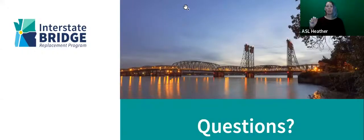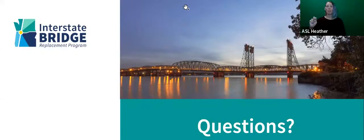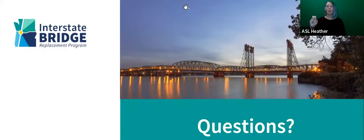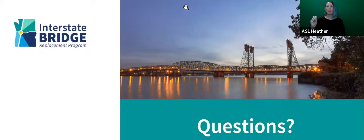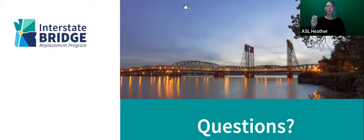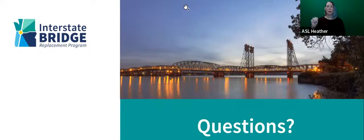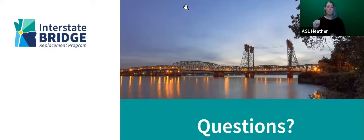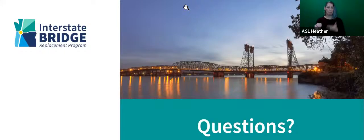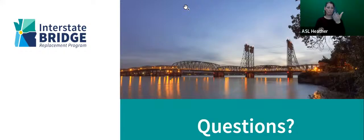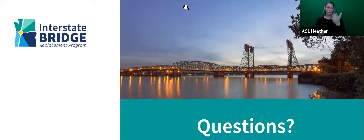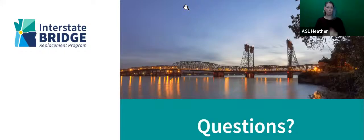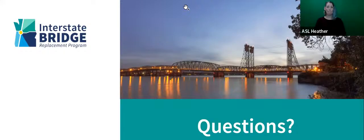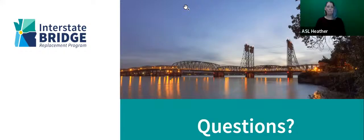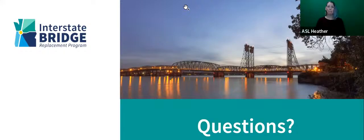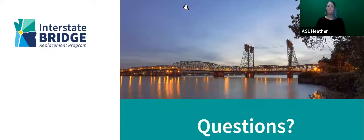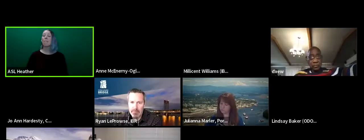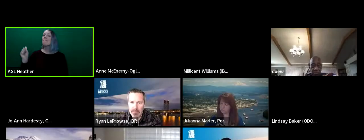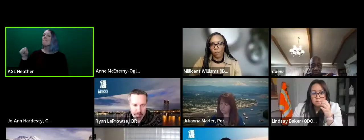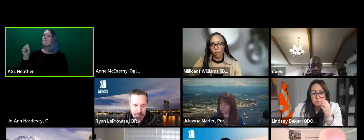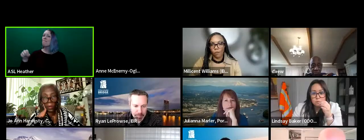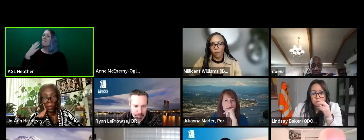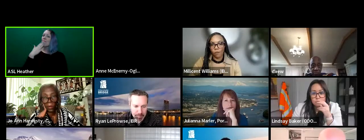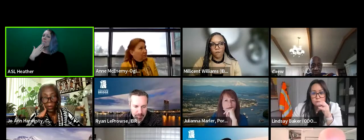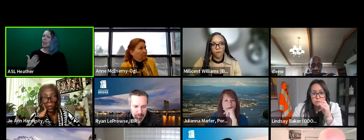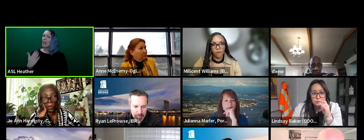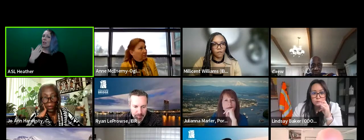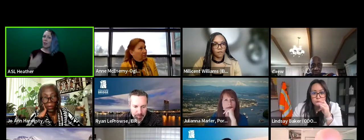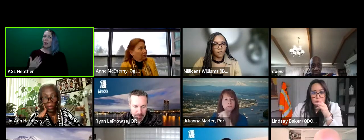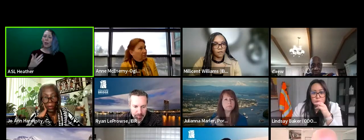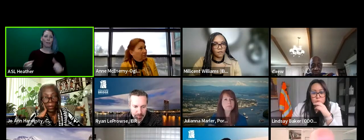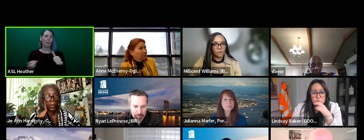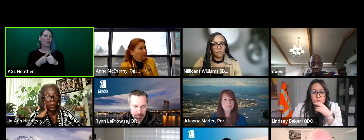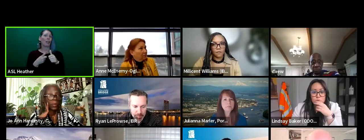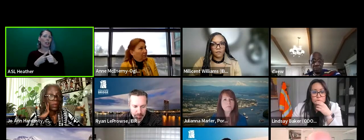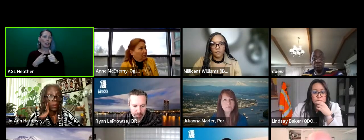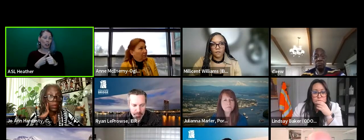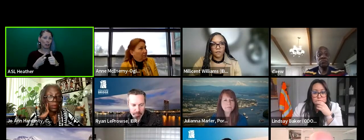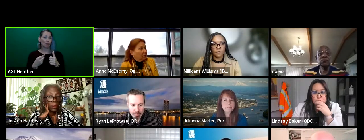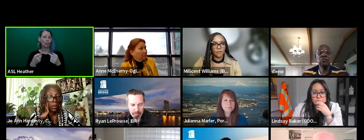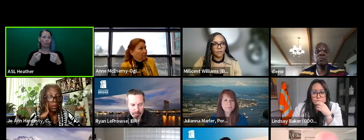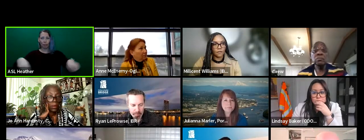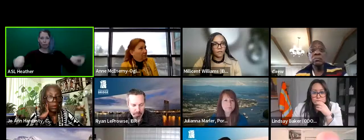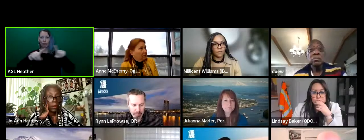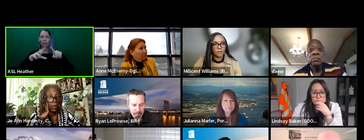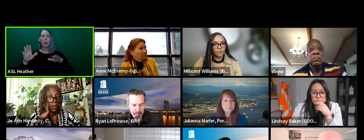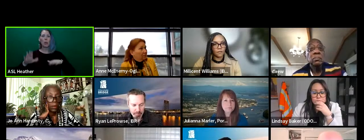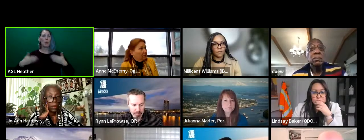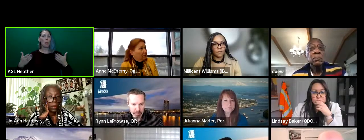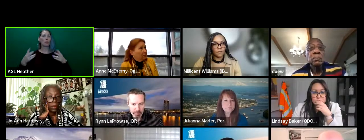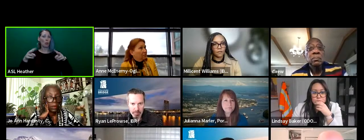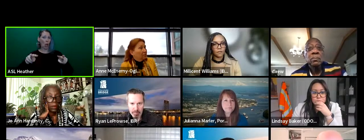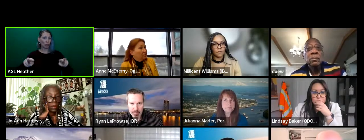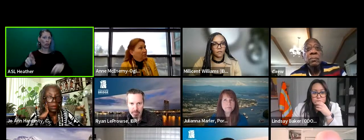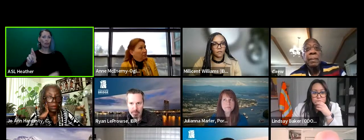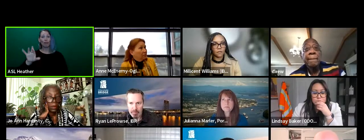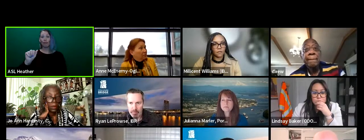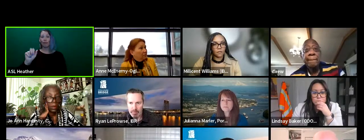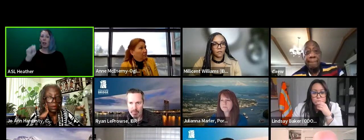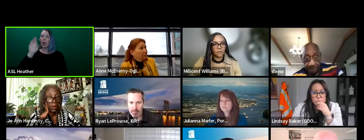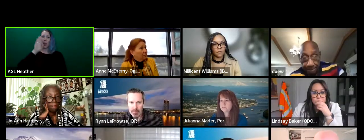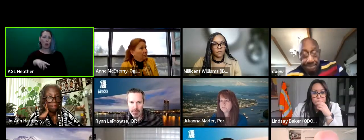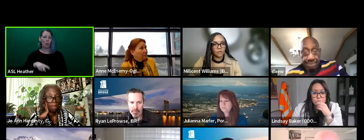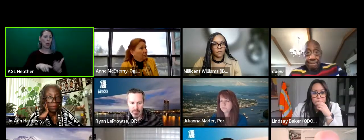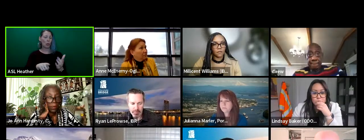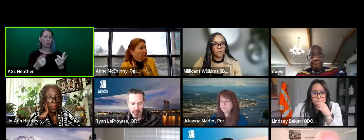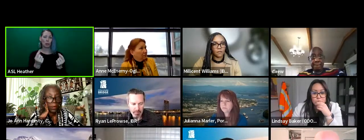Matt? Yeah, thank you. First off, to the group and those watching, I mean, Ryan, I know what you're